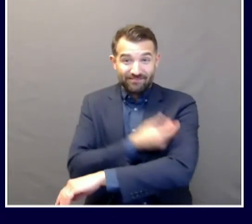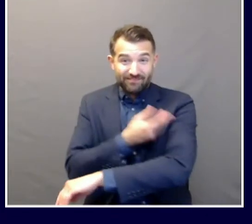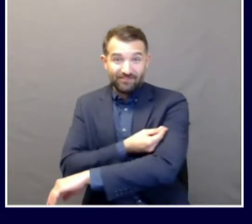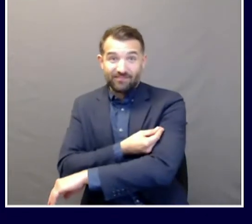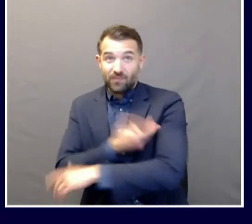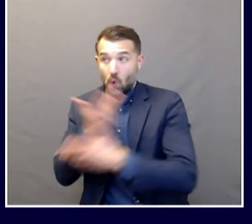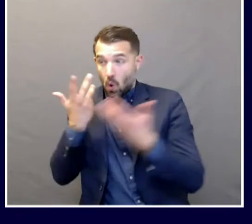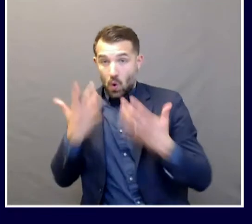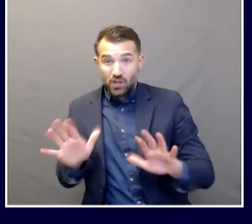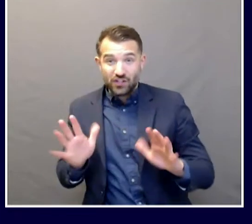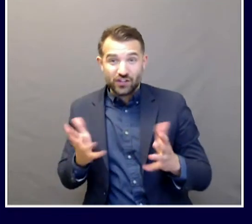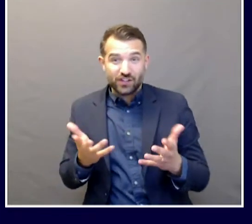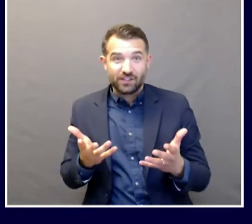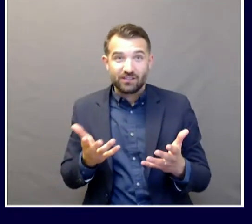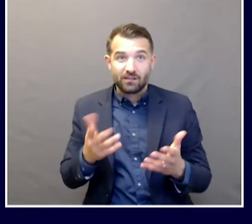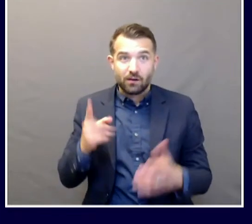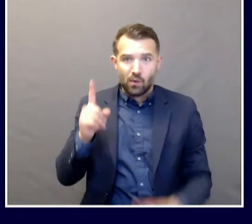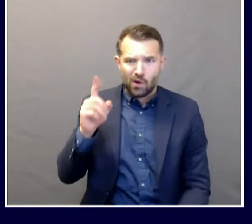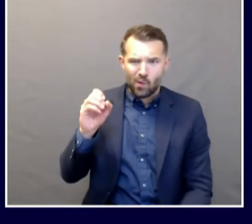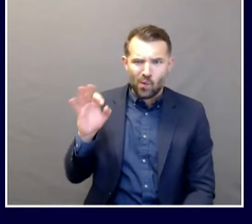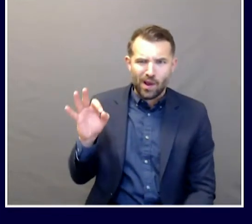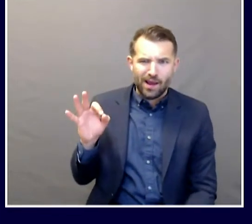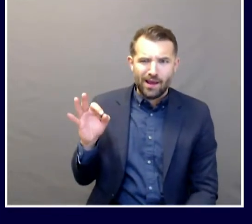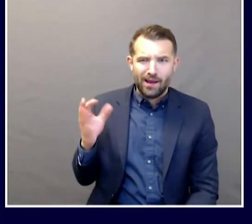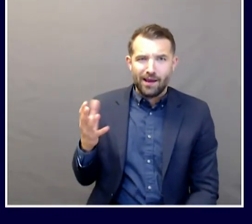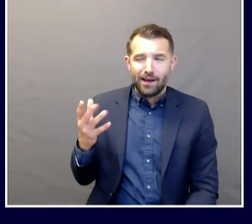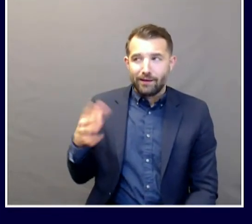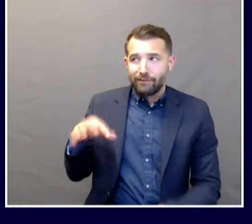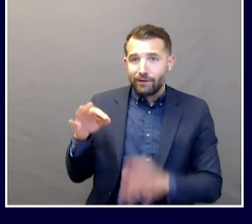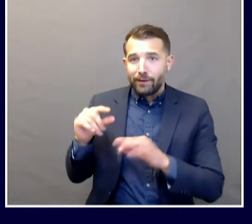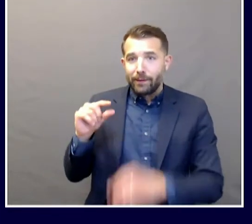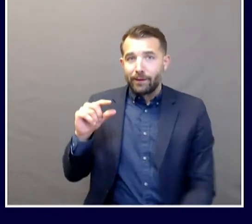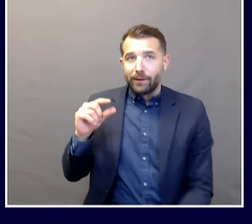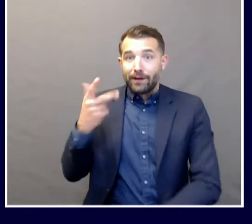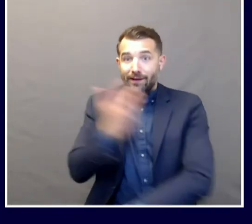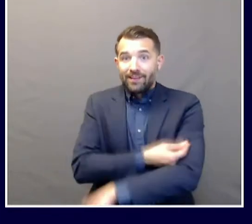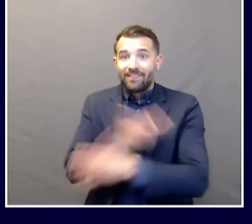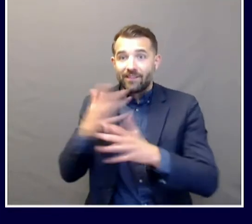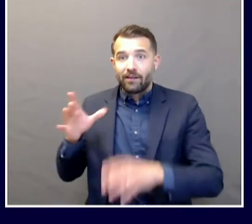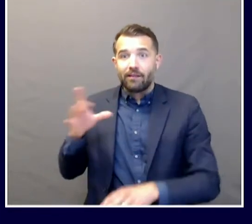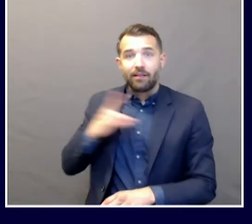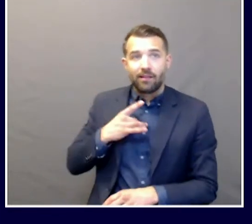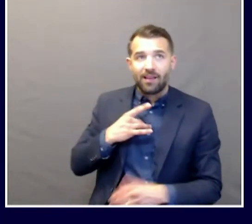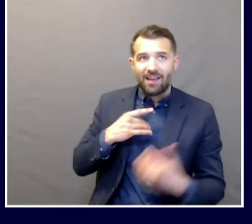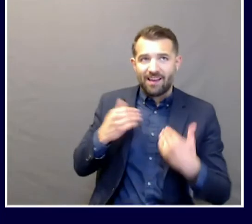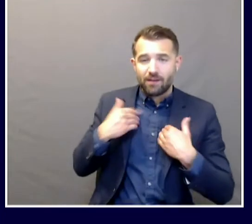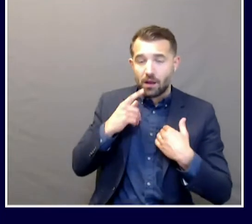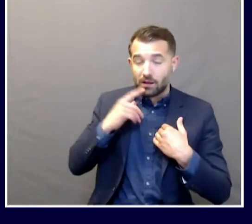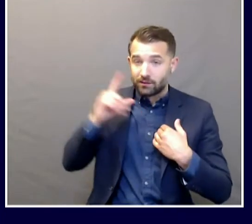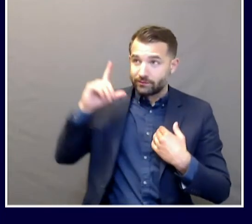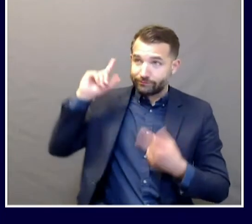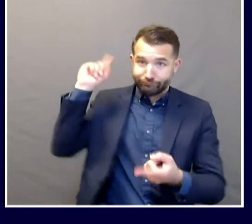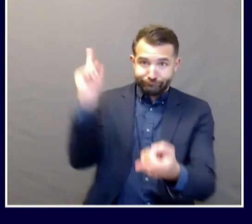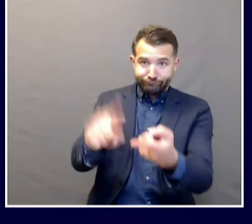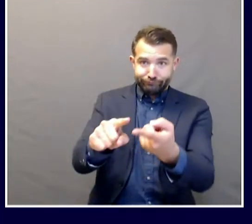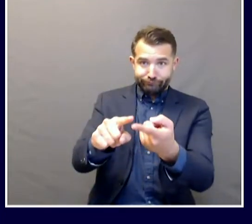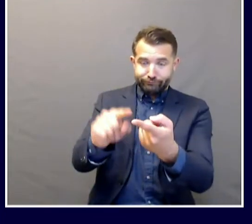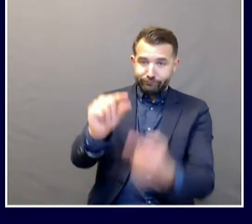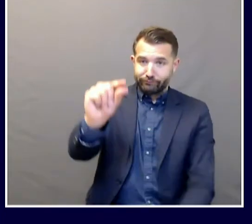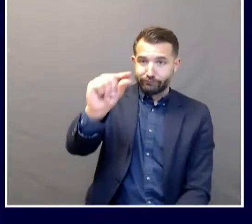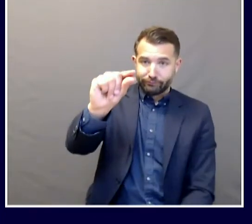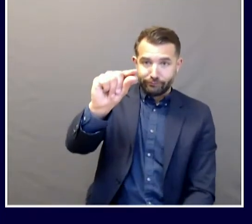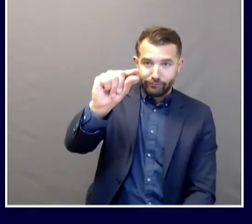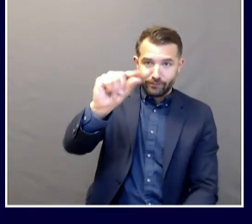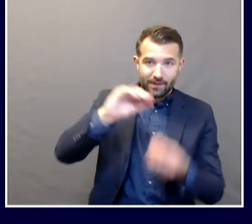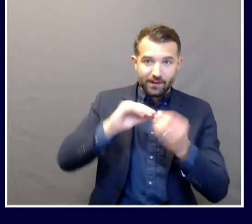99.97% of people who have been fully vaccinated have not gotten COVID. If you were to walk up to somebody on the street and say, look, you've got